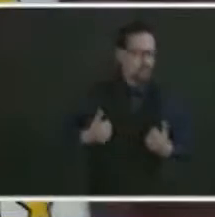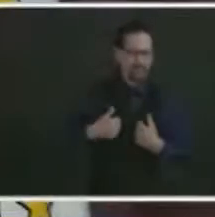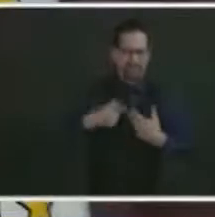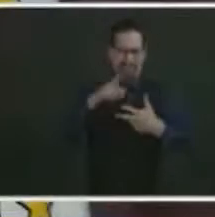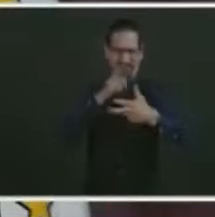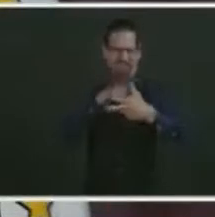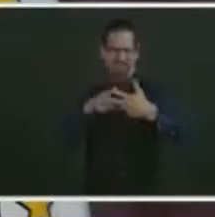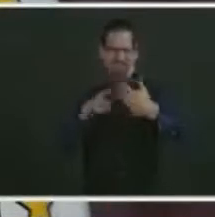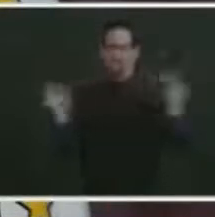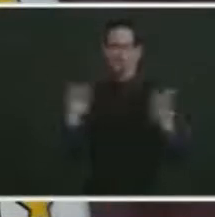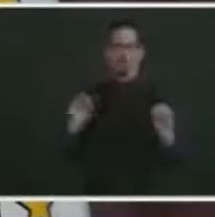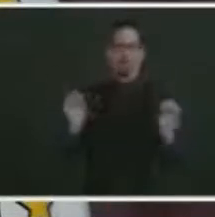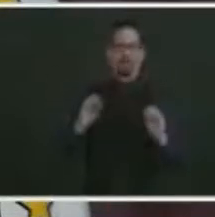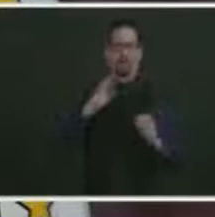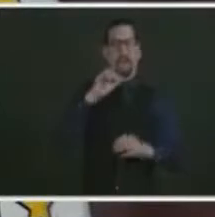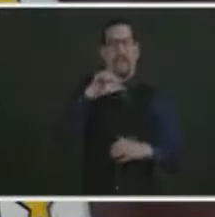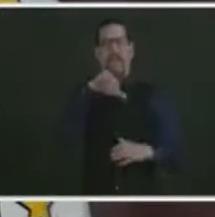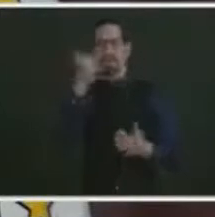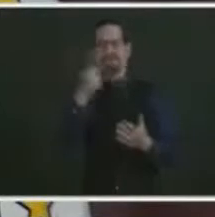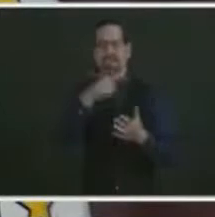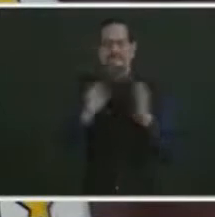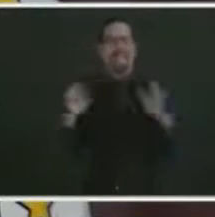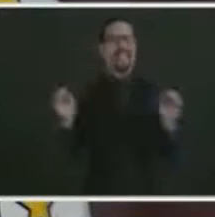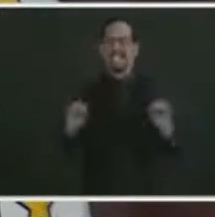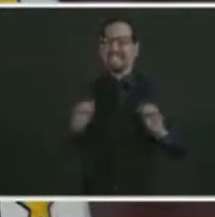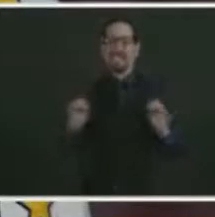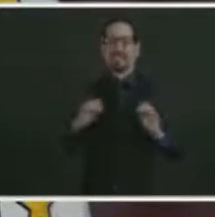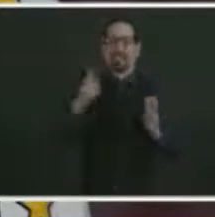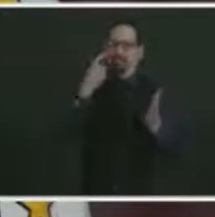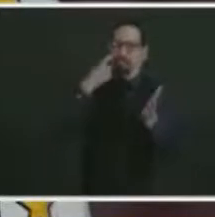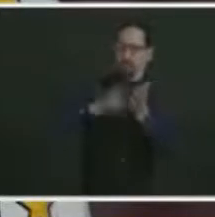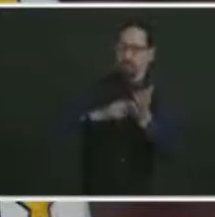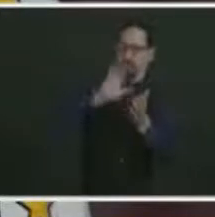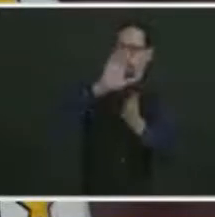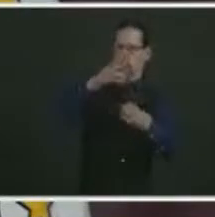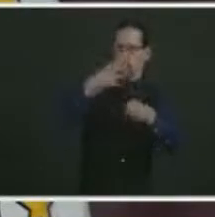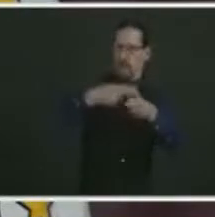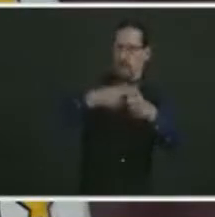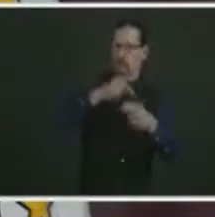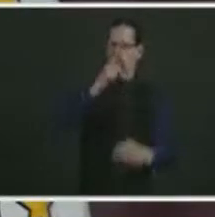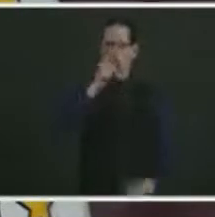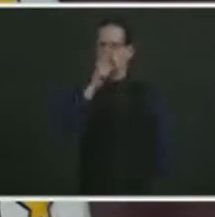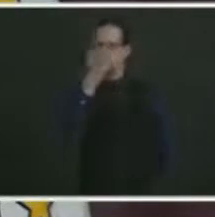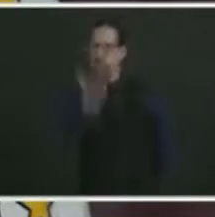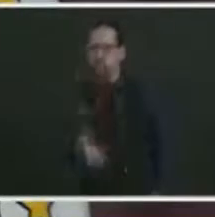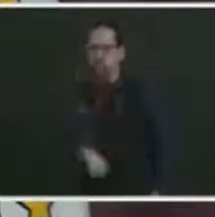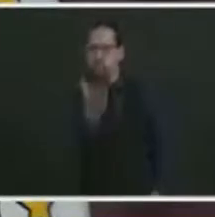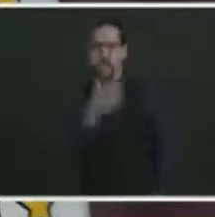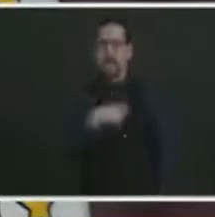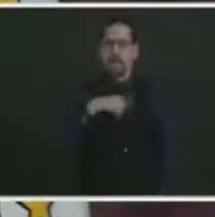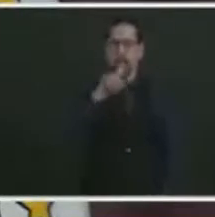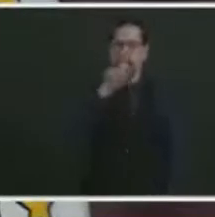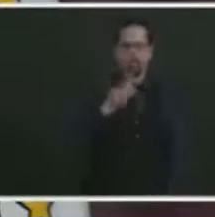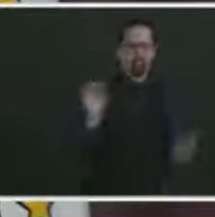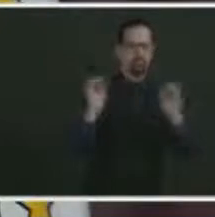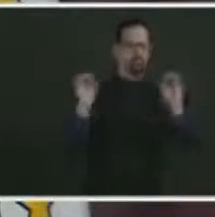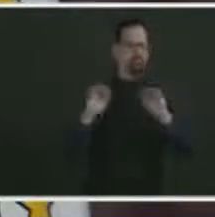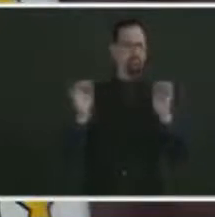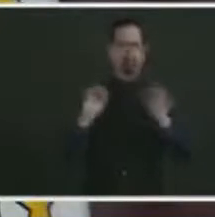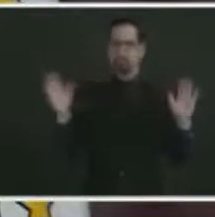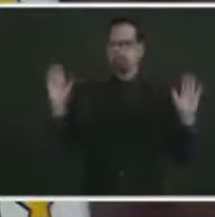will never ask for any identifying information about you. So whatever data is